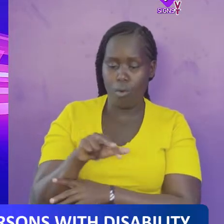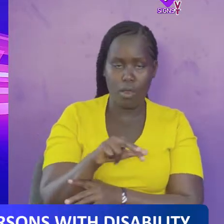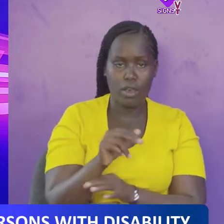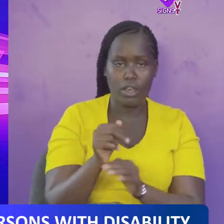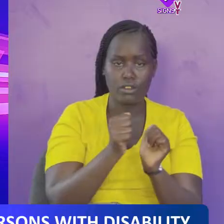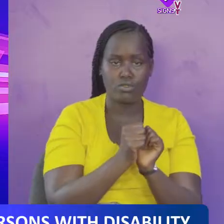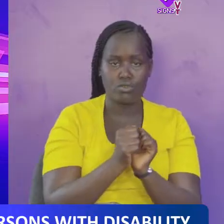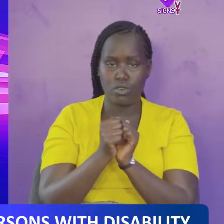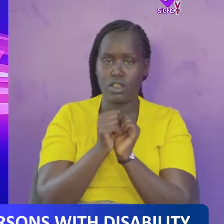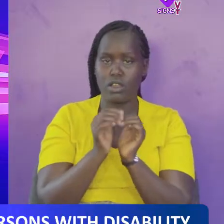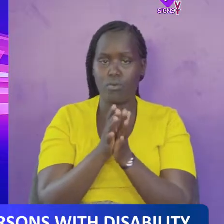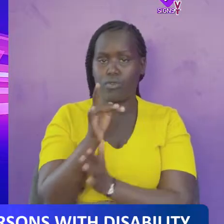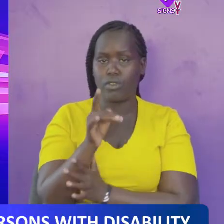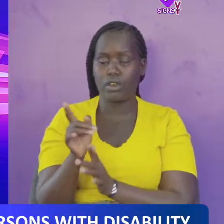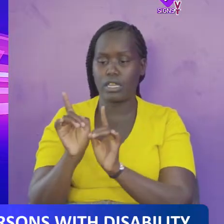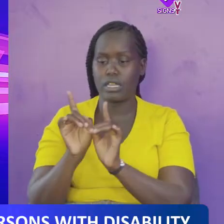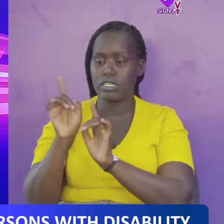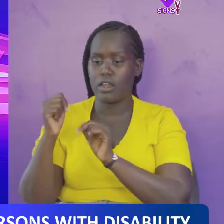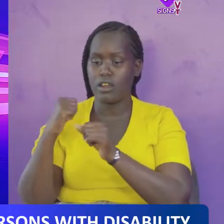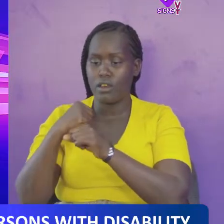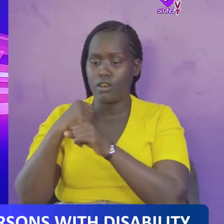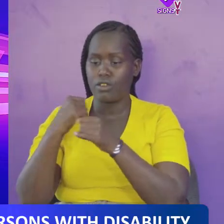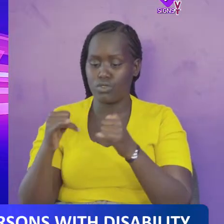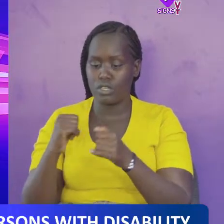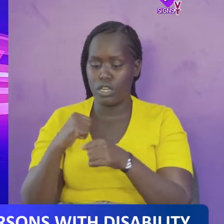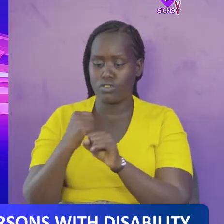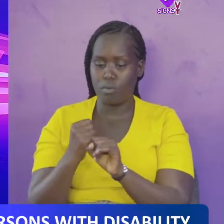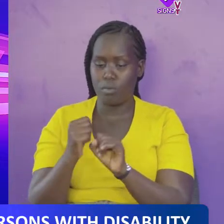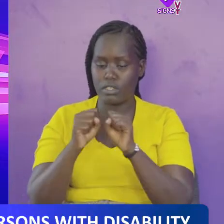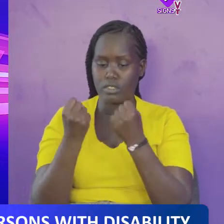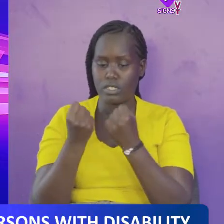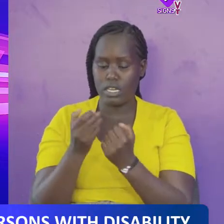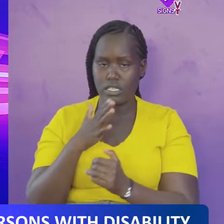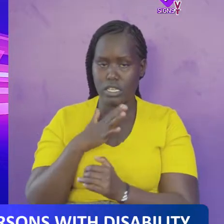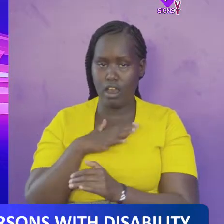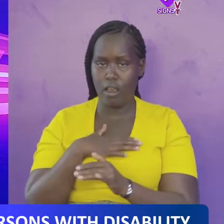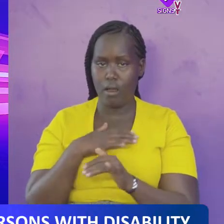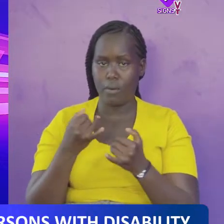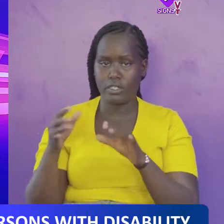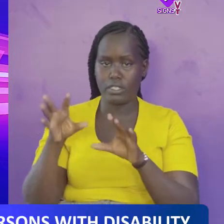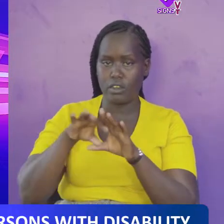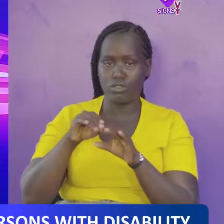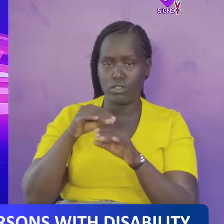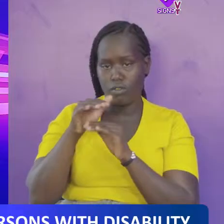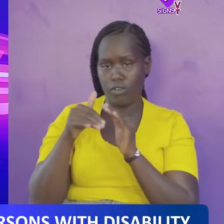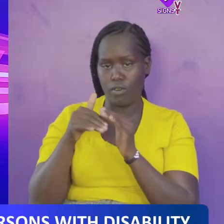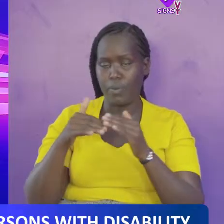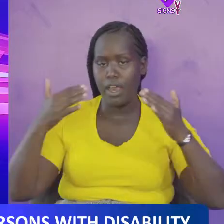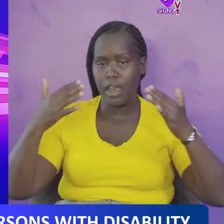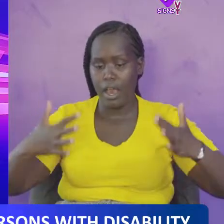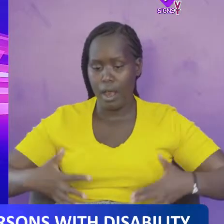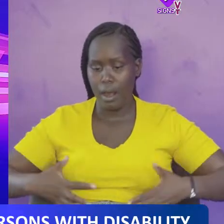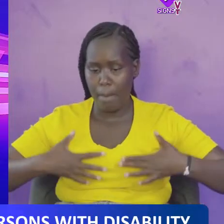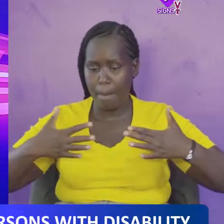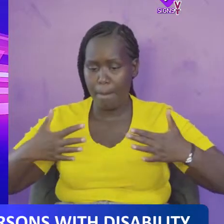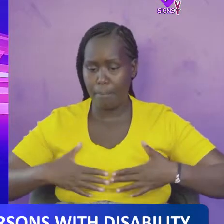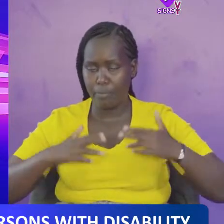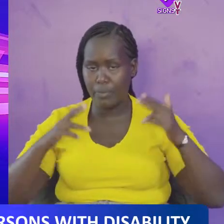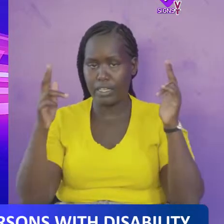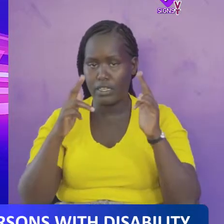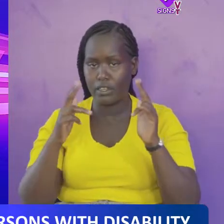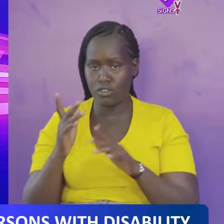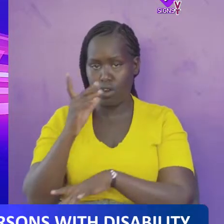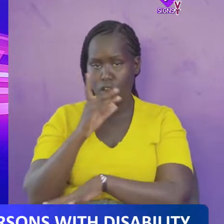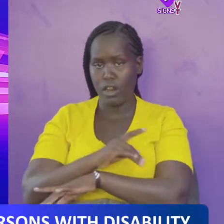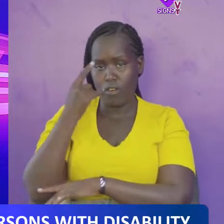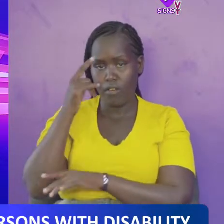and make our society an inclusive one for all. Once again, a very, very happy International Day of Persons with Disabilities. You've been with me this